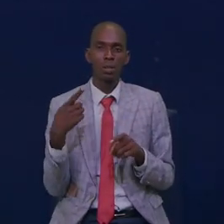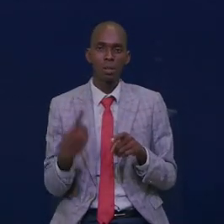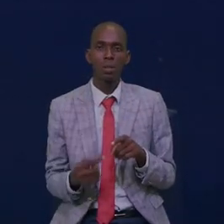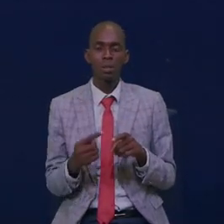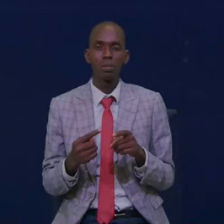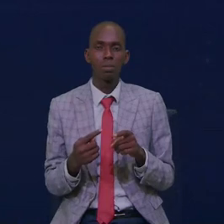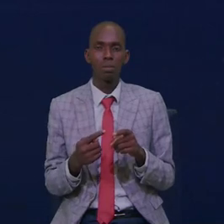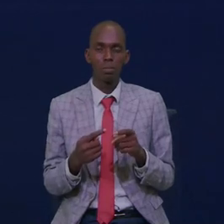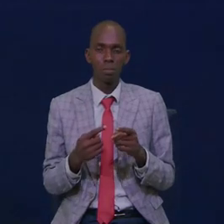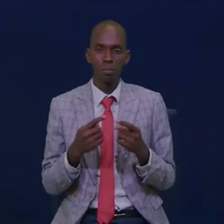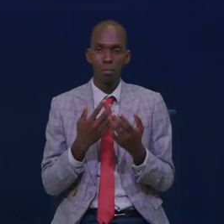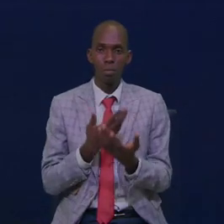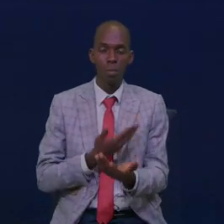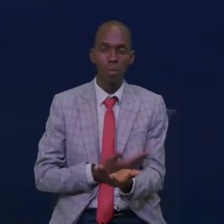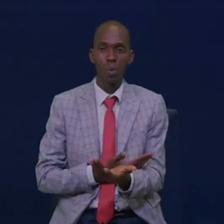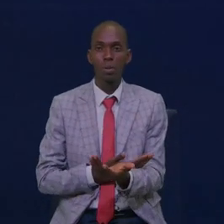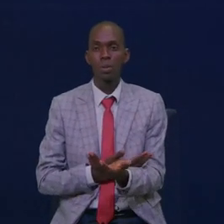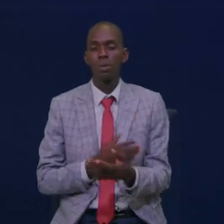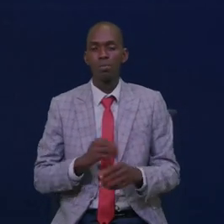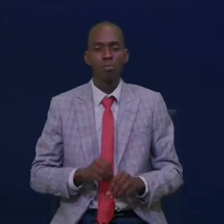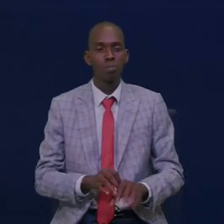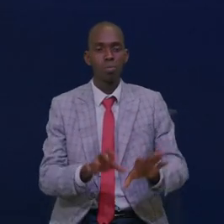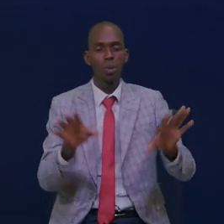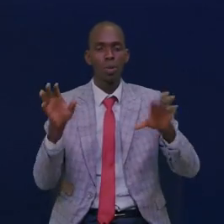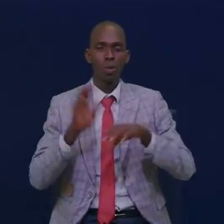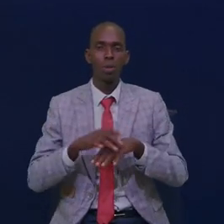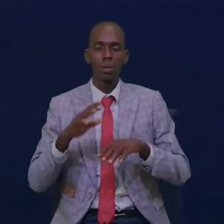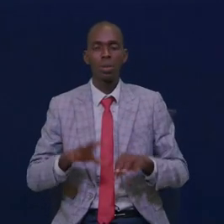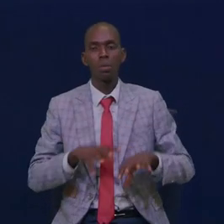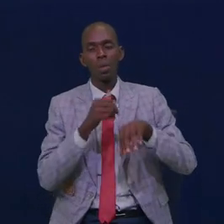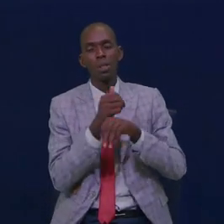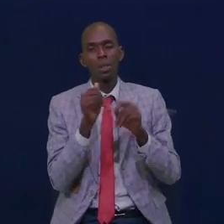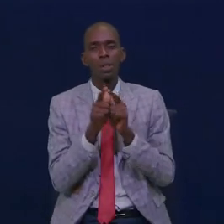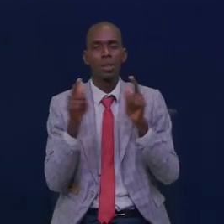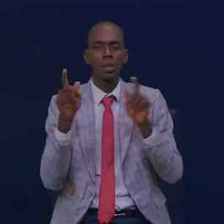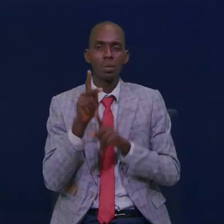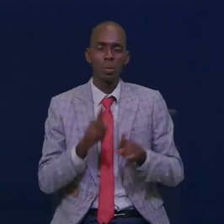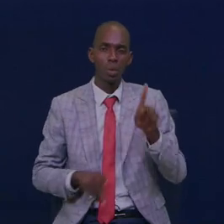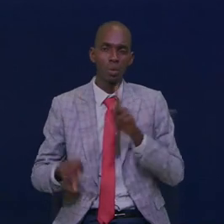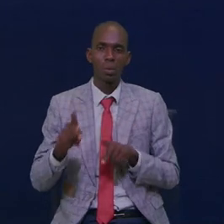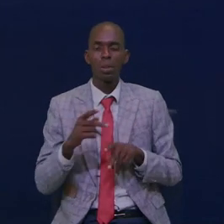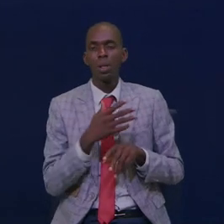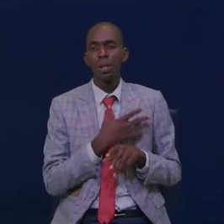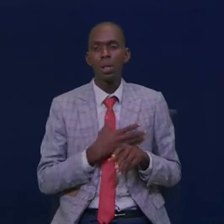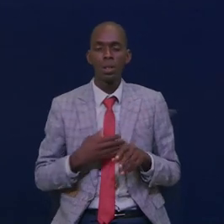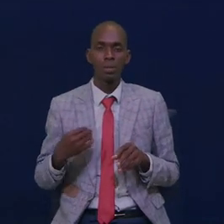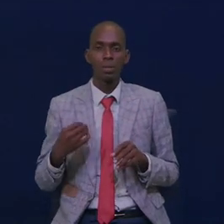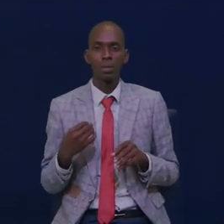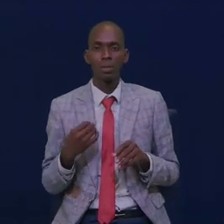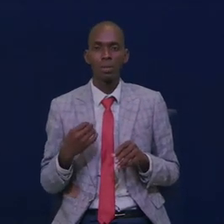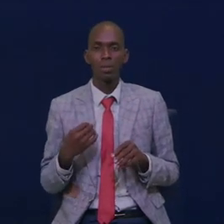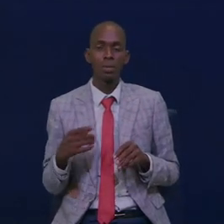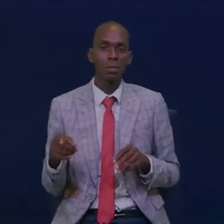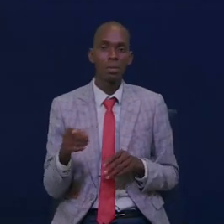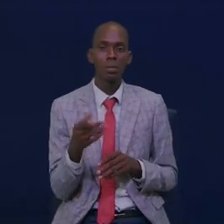spread upon the mountains. A great people and a strong, there has